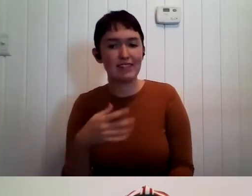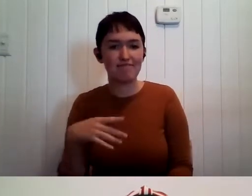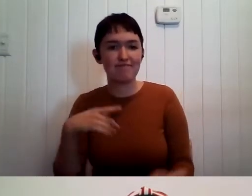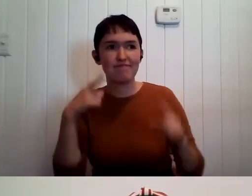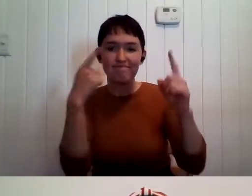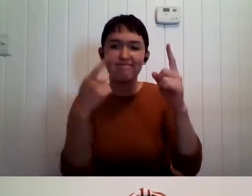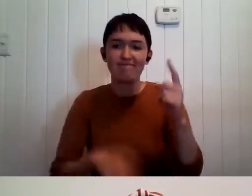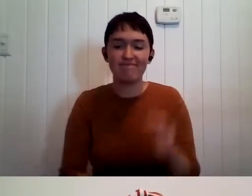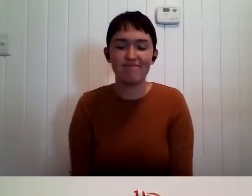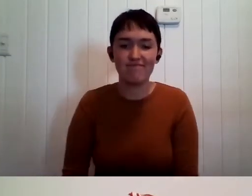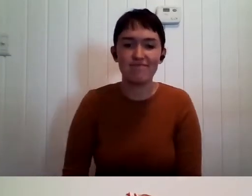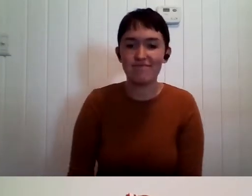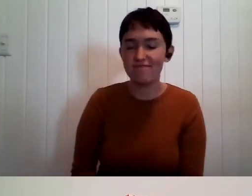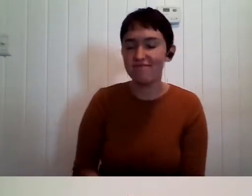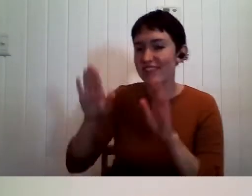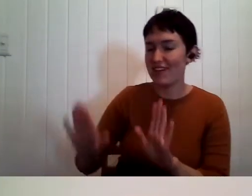hear.